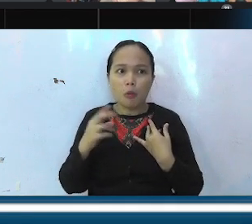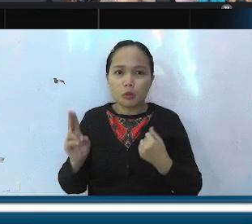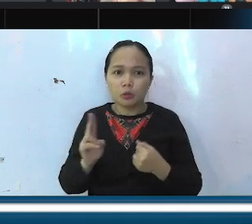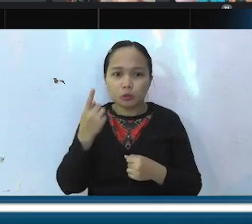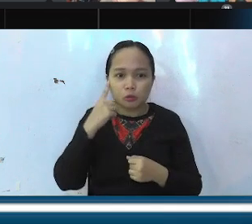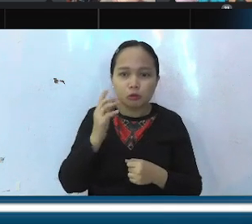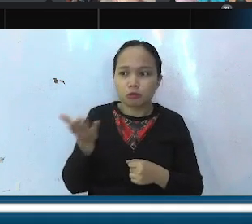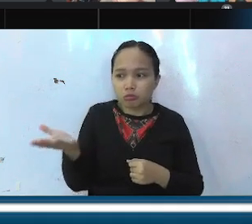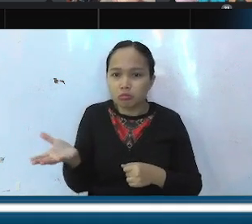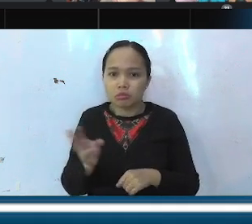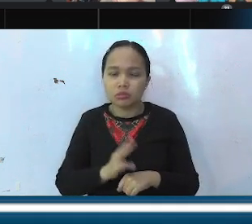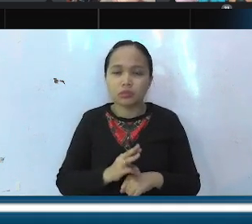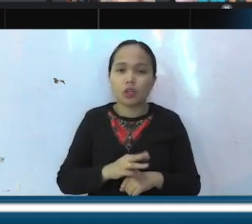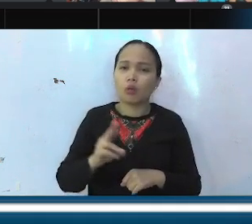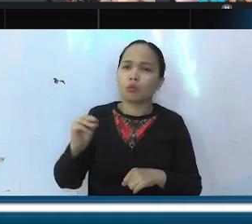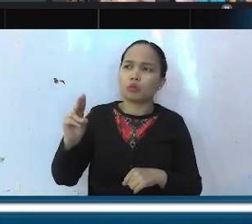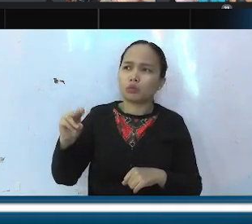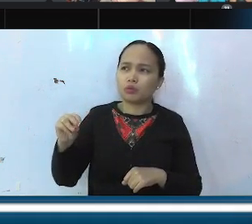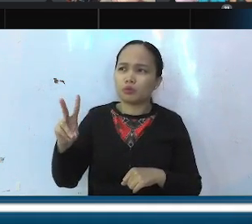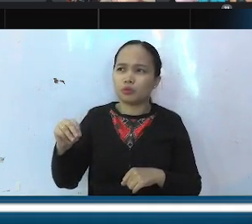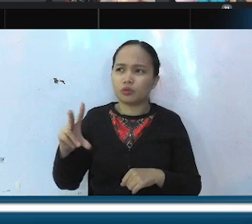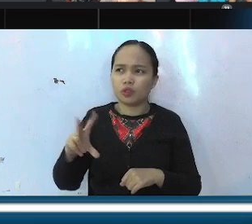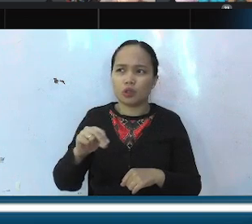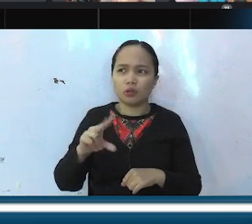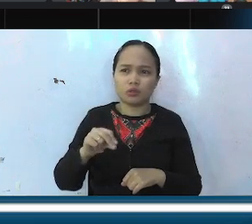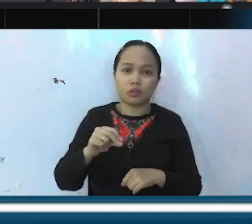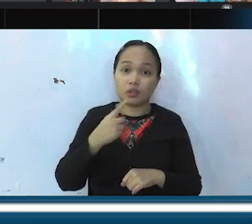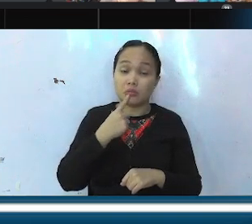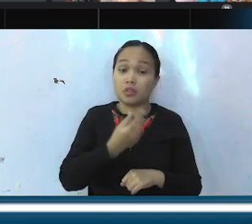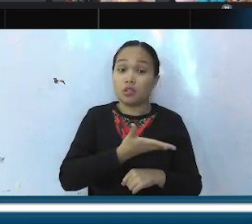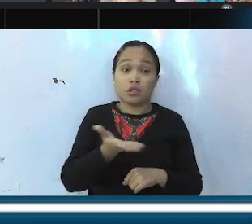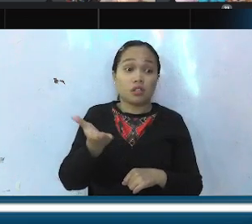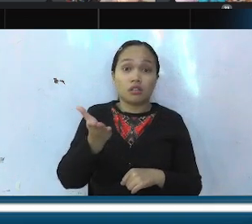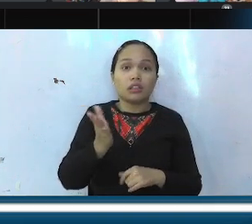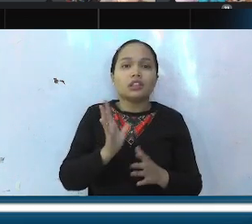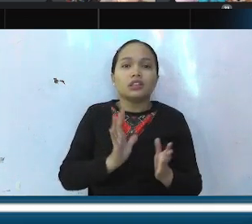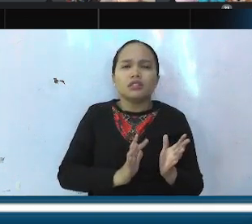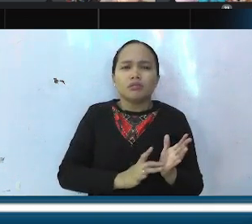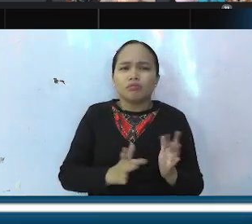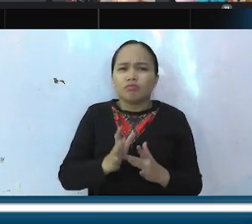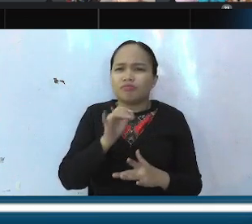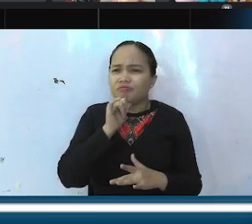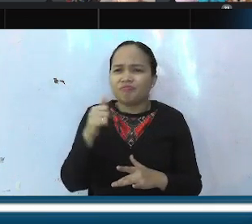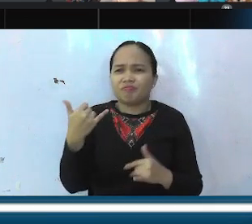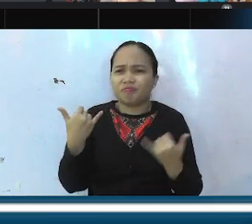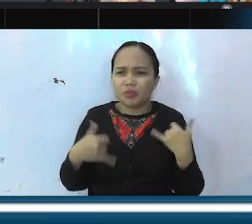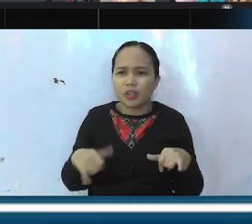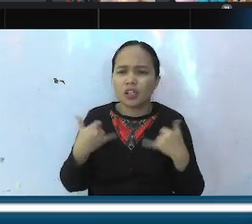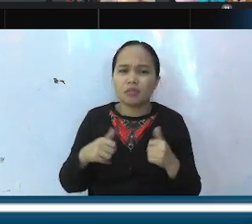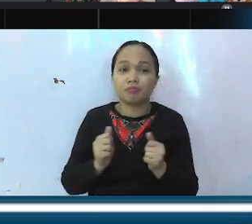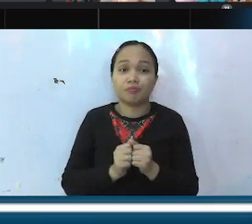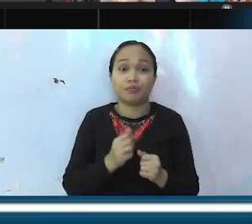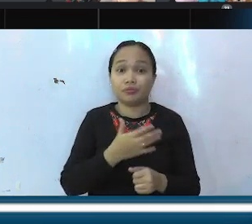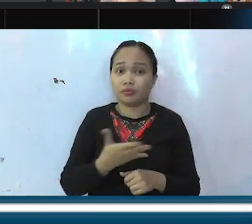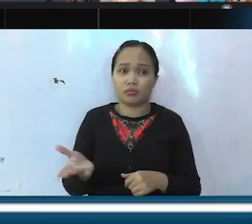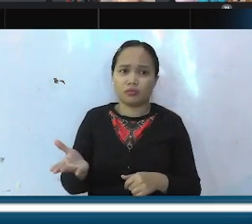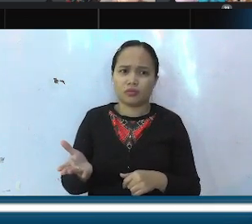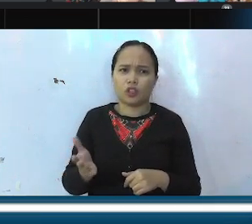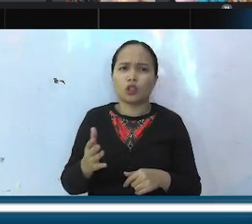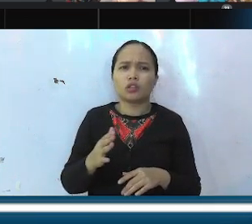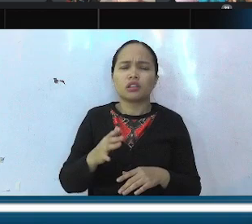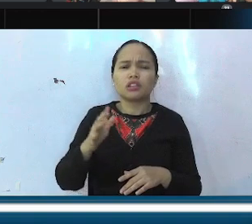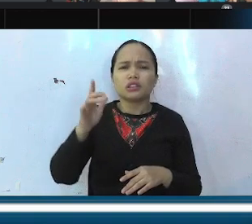this. No. Sabi mo sa inyo, hindi kayo nilalaro ng Panginoon. Amen. Hindi kayo, God doesn't treat you like a